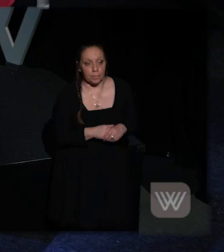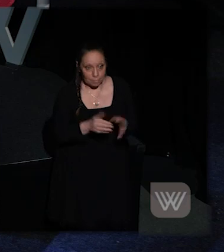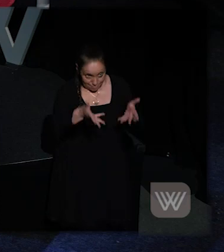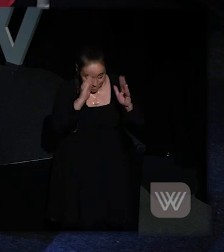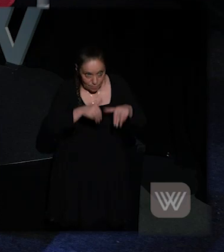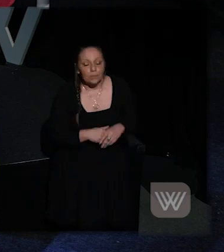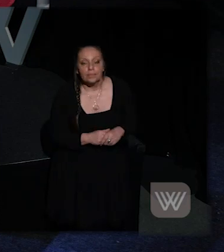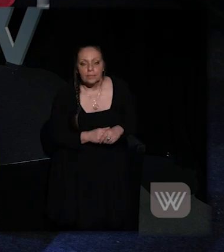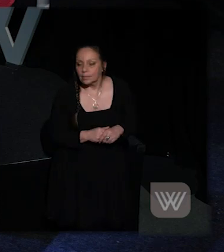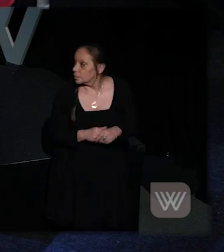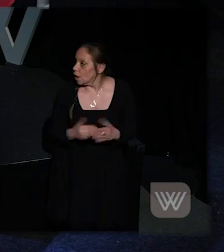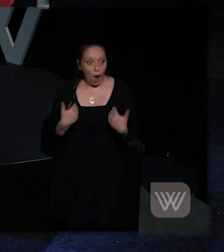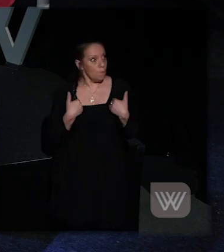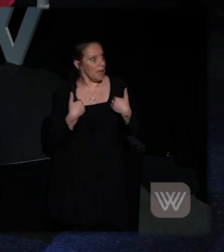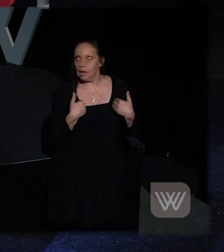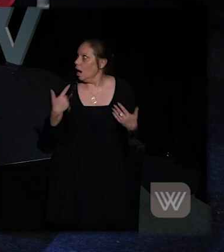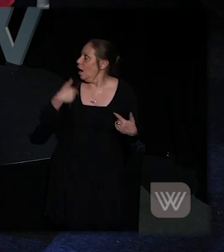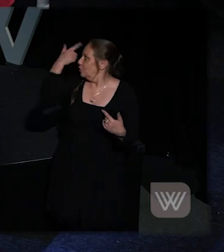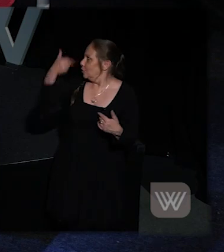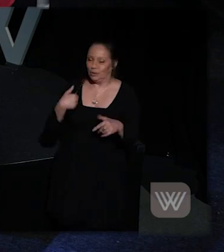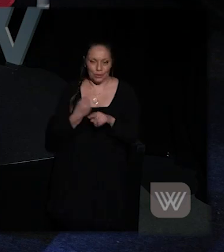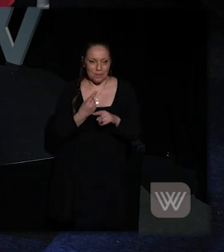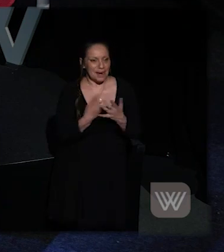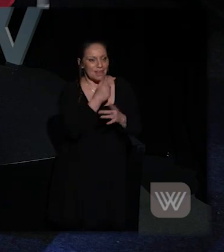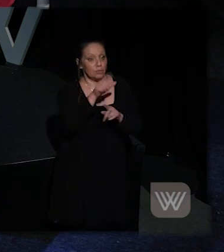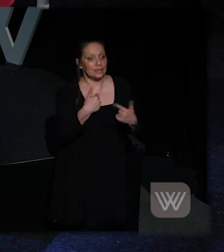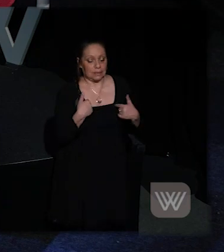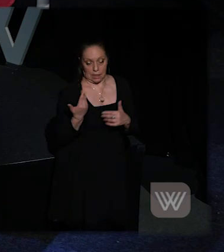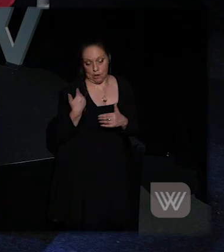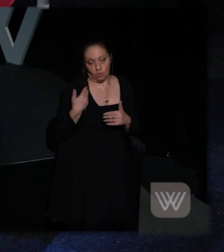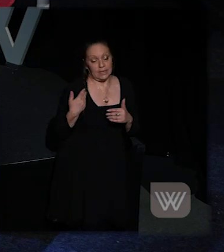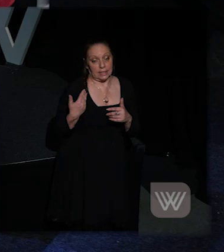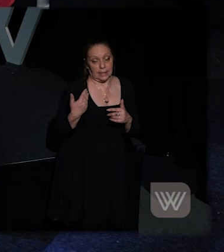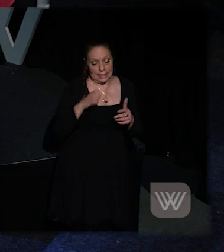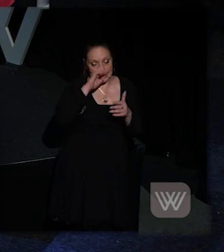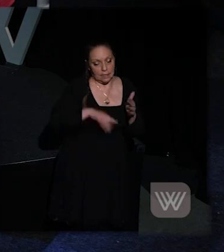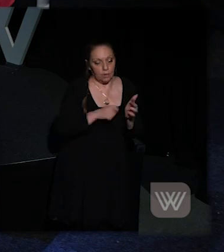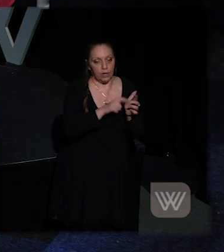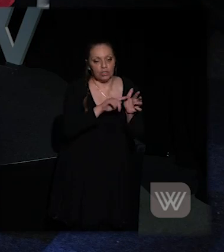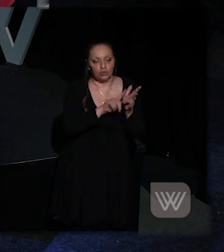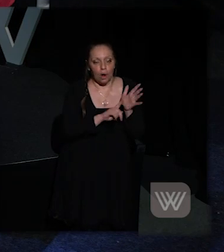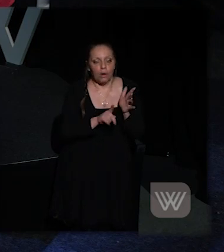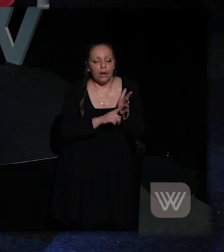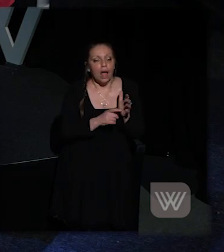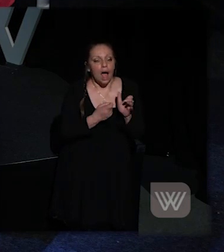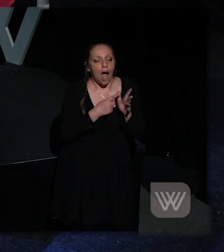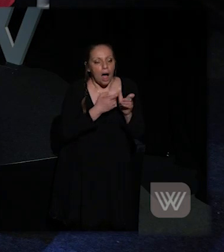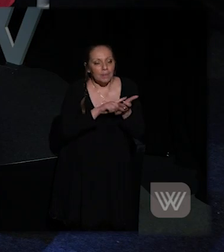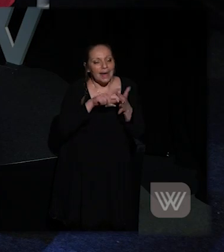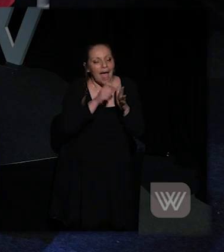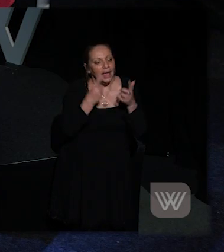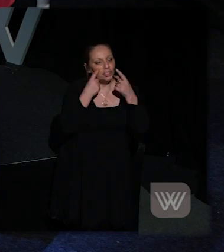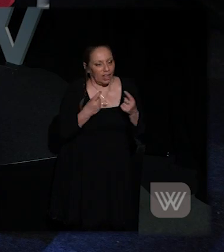Go ahead. Oh, is it me? I thought you had someone at the front. I've recently been trolled. I'm an aged care advocate, and it's a very funny thing